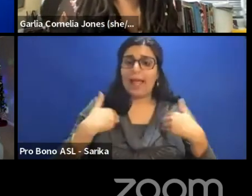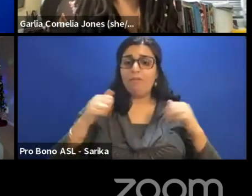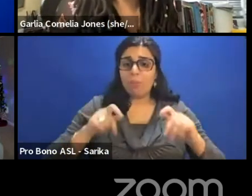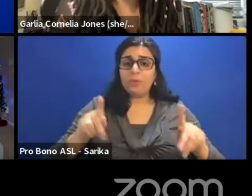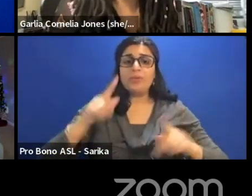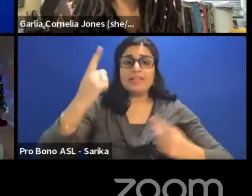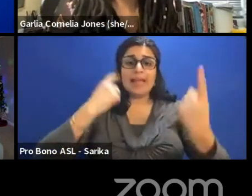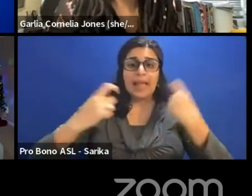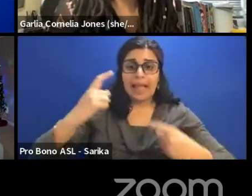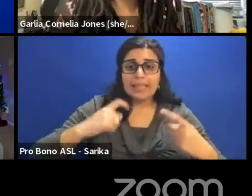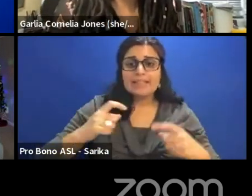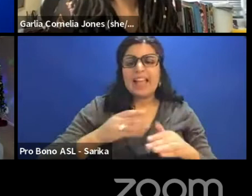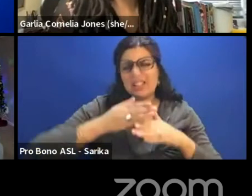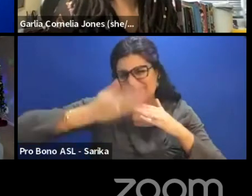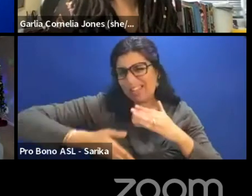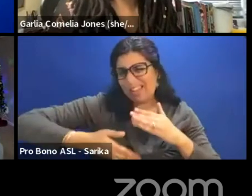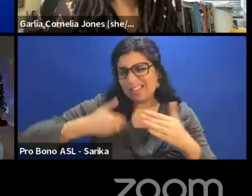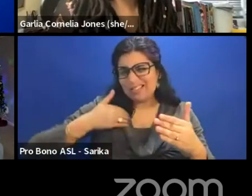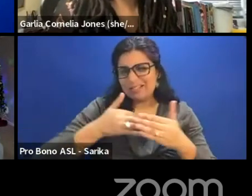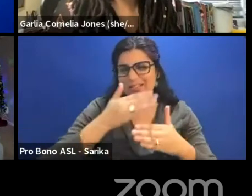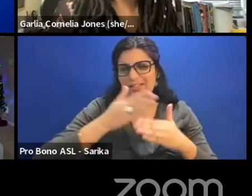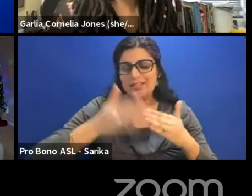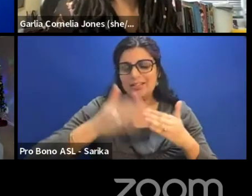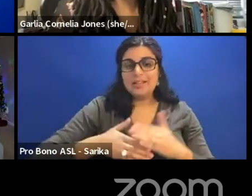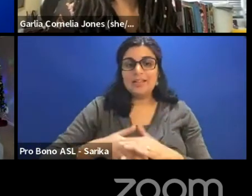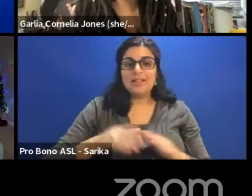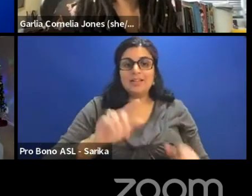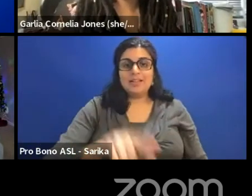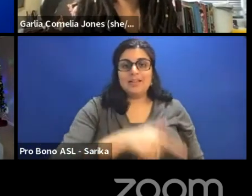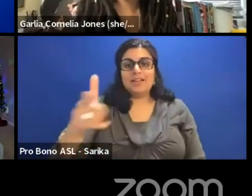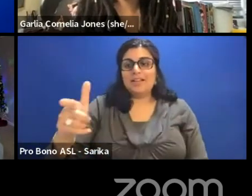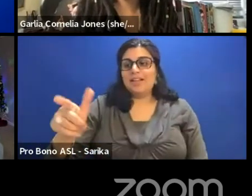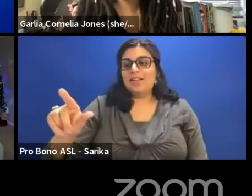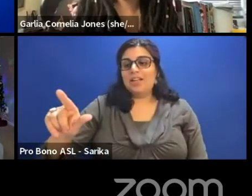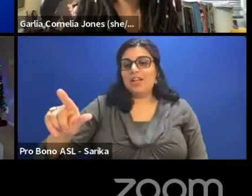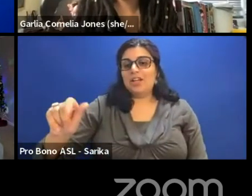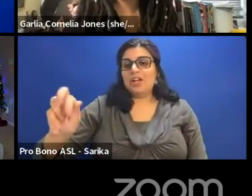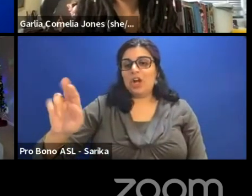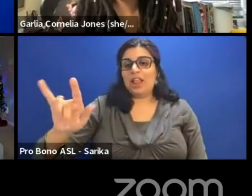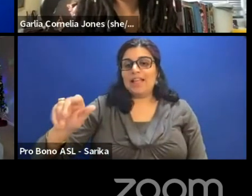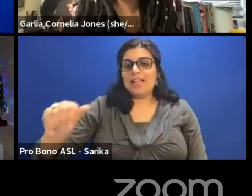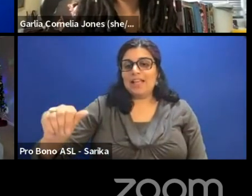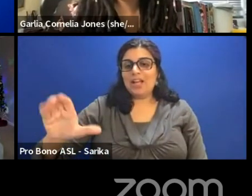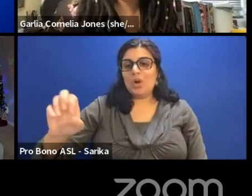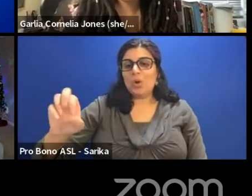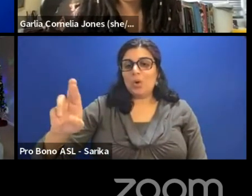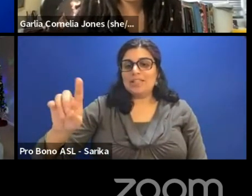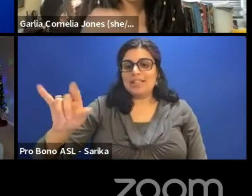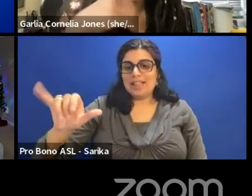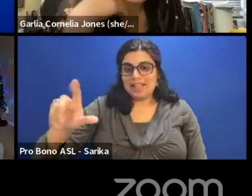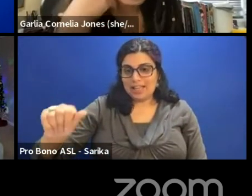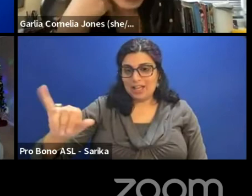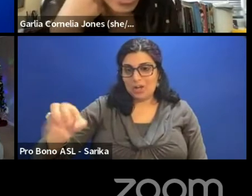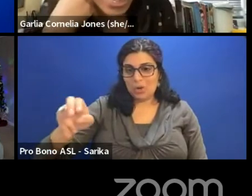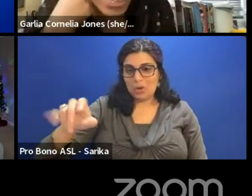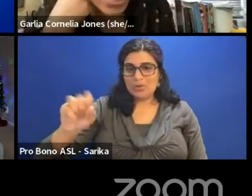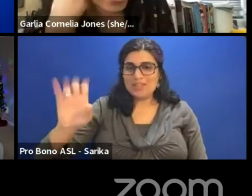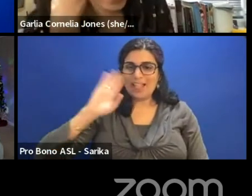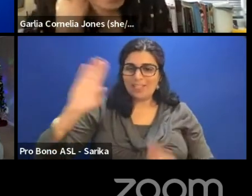if you like. We're going to move on now to Garlia Cornelia Jones. Hi, Garlia. Thank you so much for being with